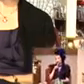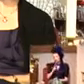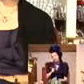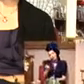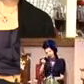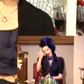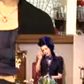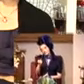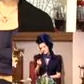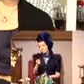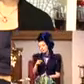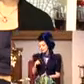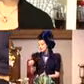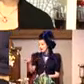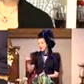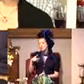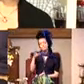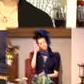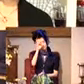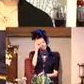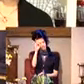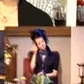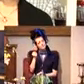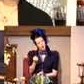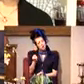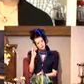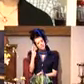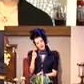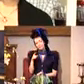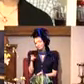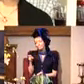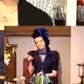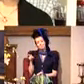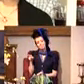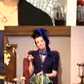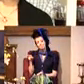understand? They could